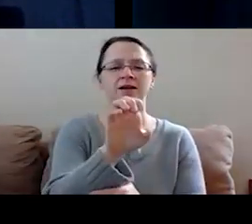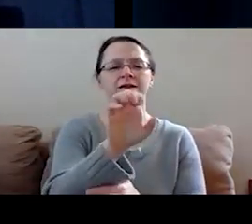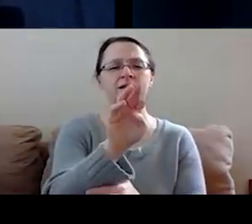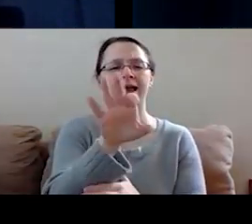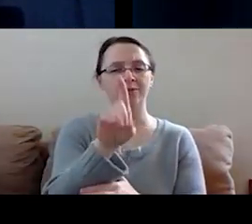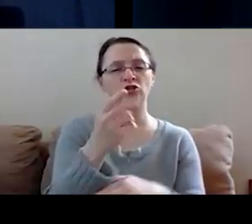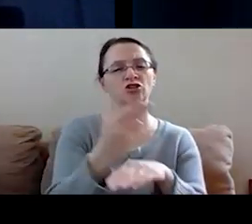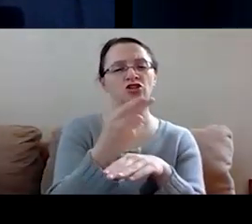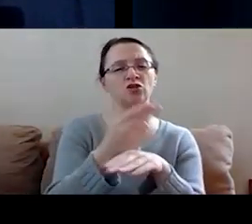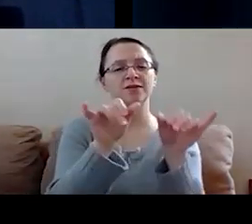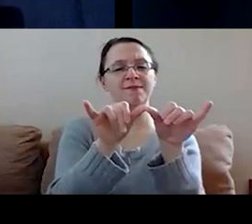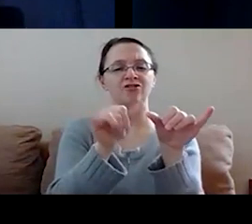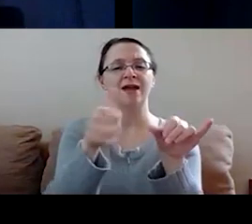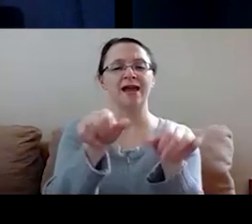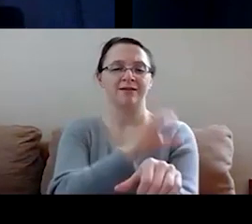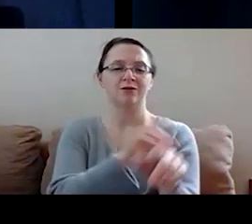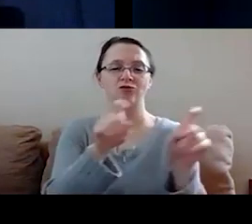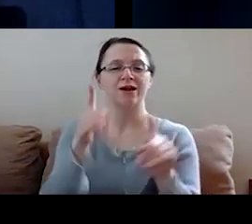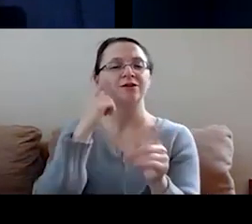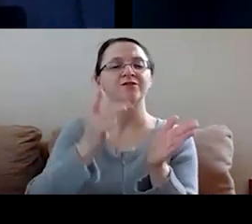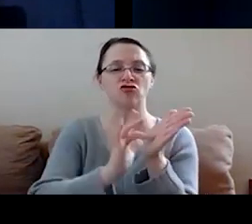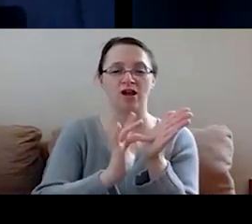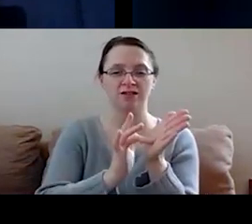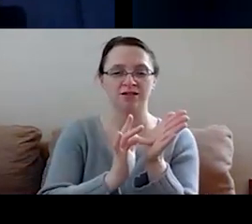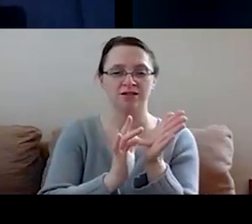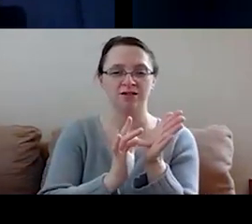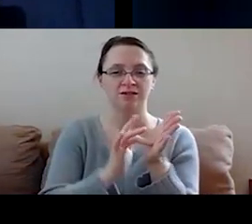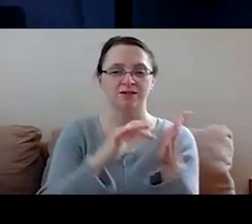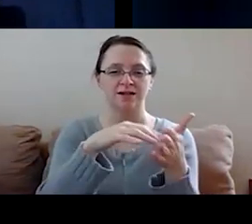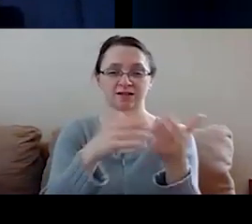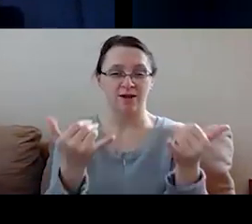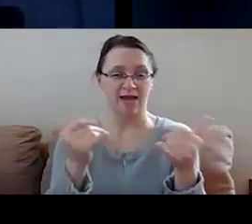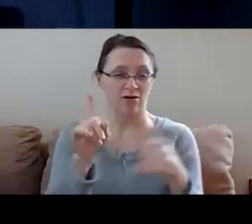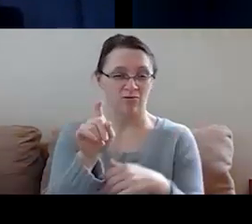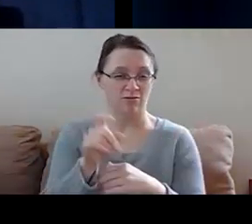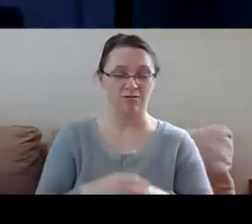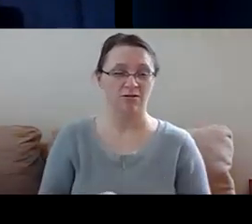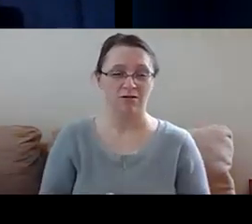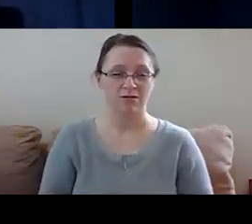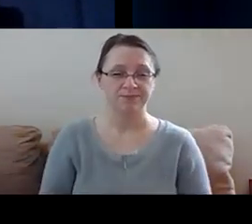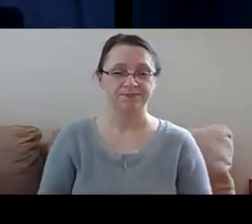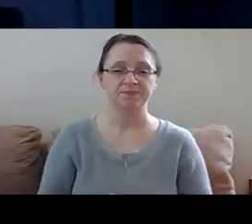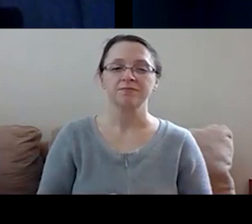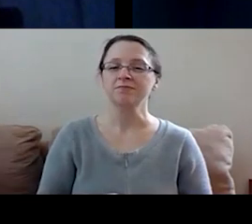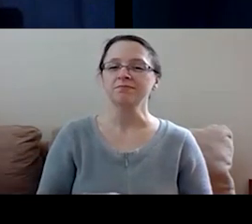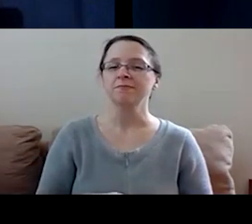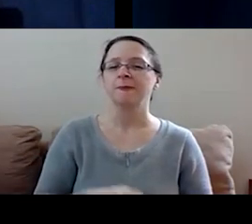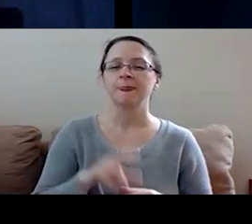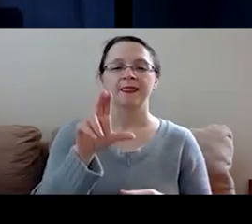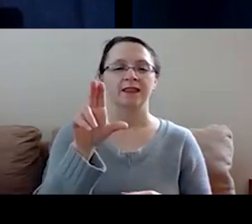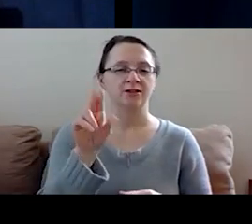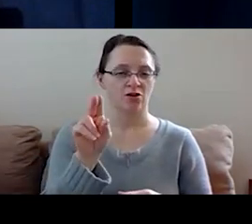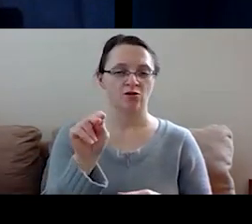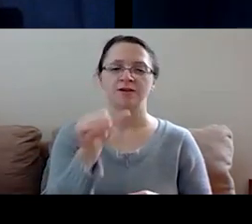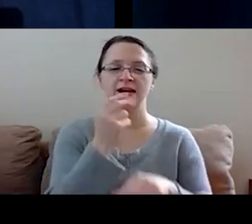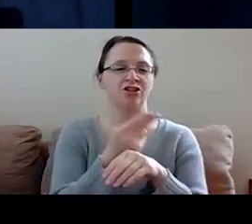outcome measure in any clinical trials of drug studies right now? So Emerald is not used as